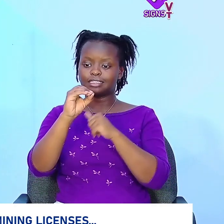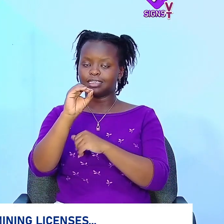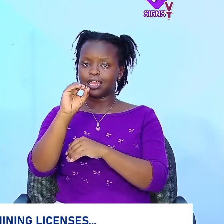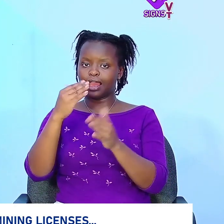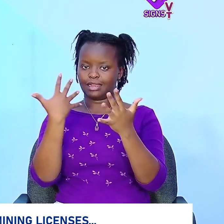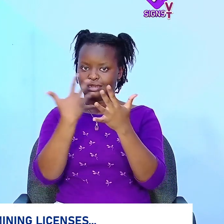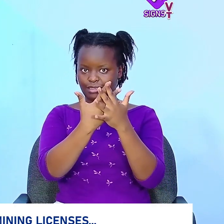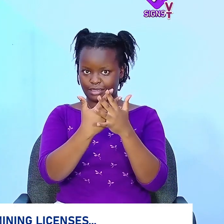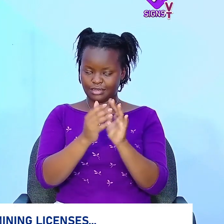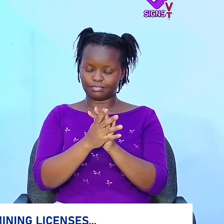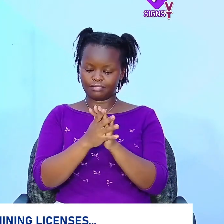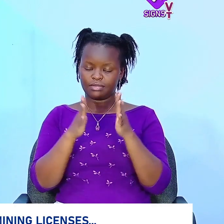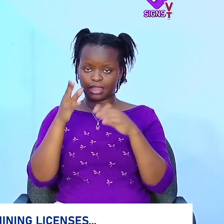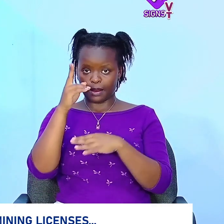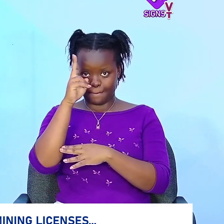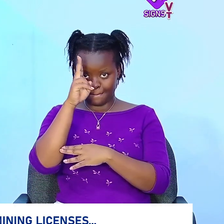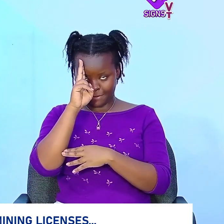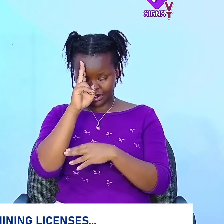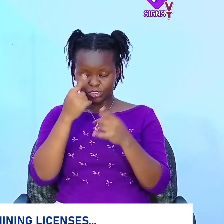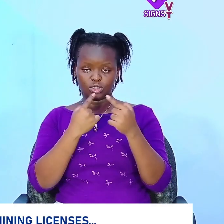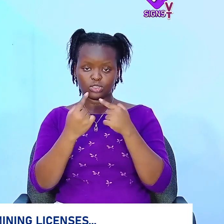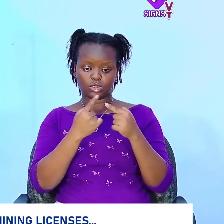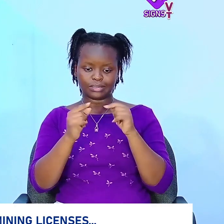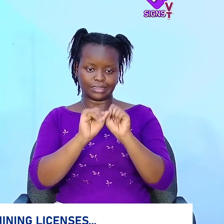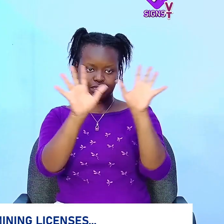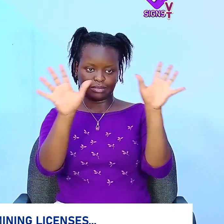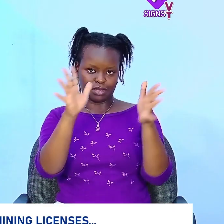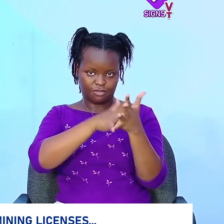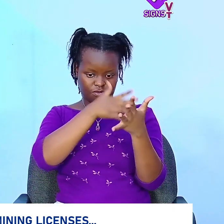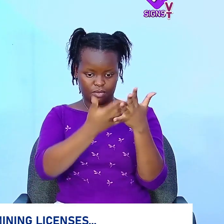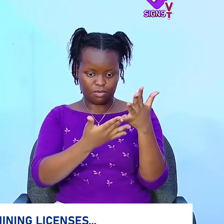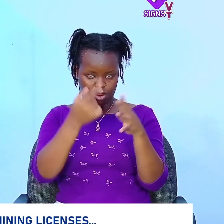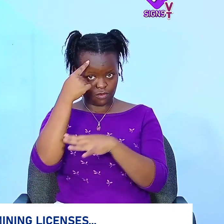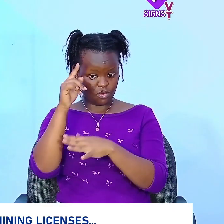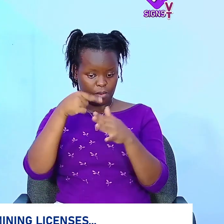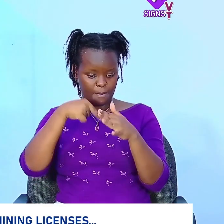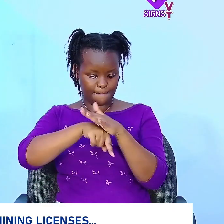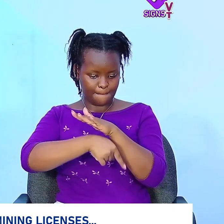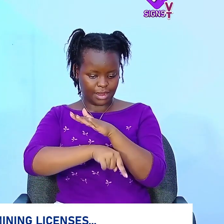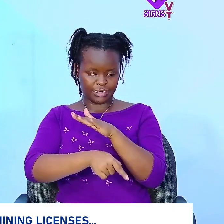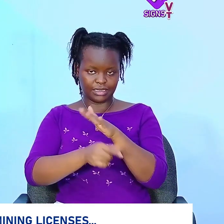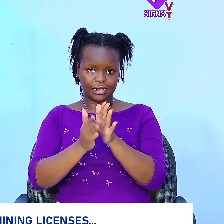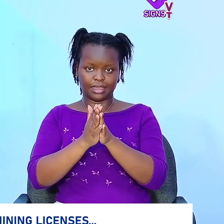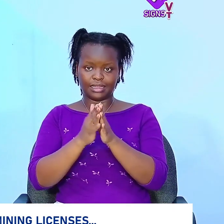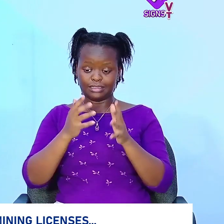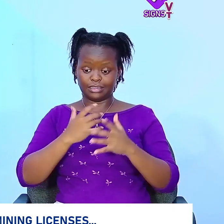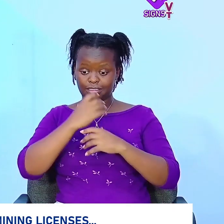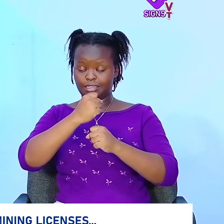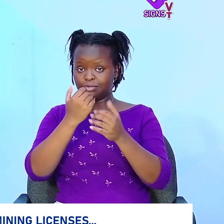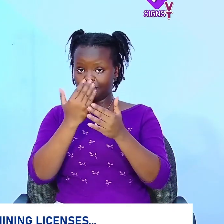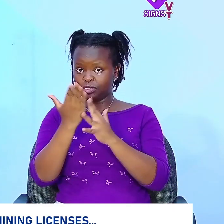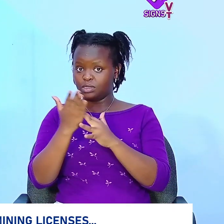hope that talks will establish a transparent framework for mining and foster trust between the